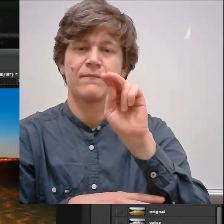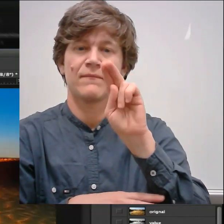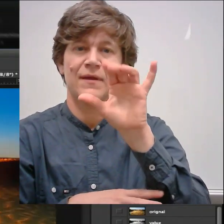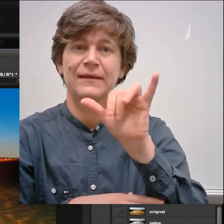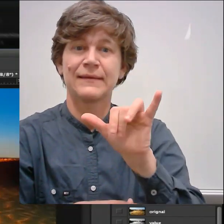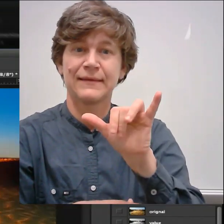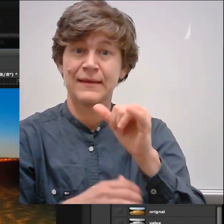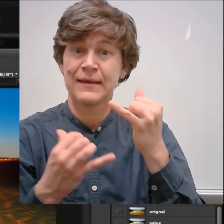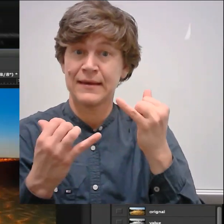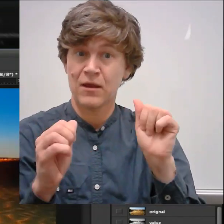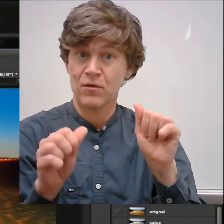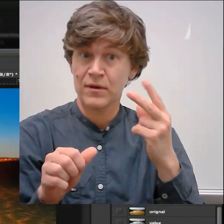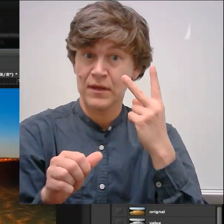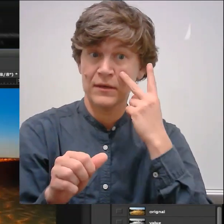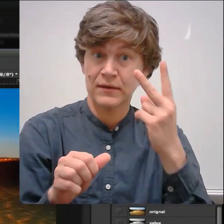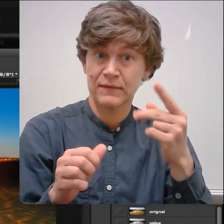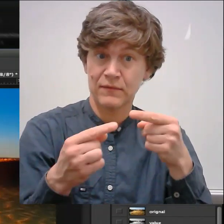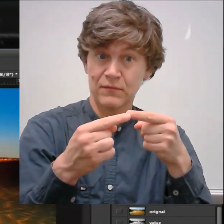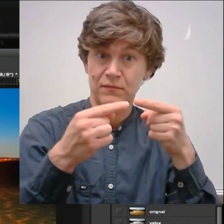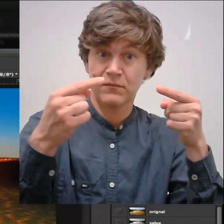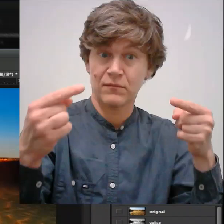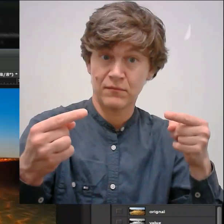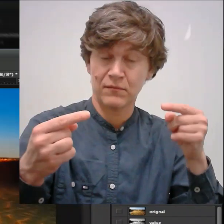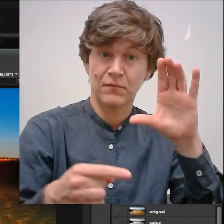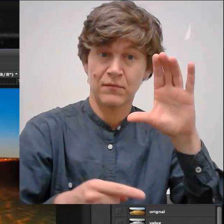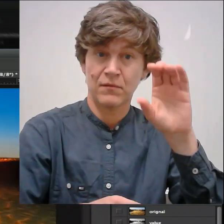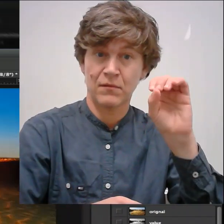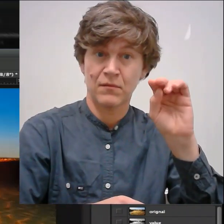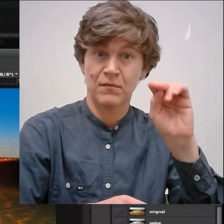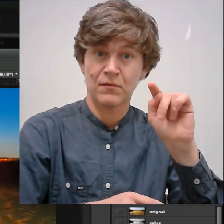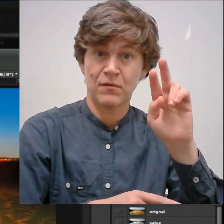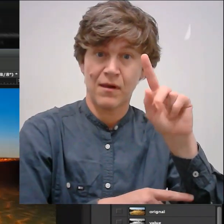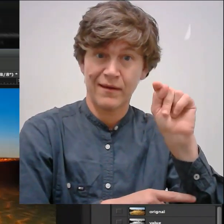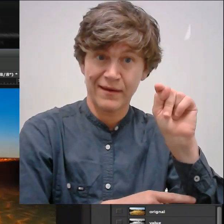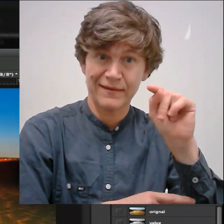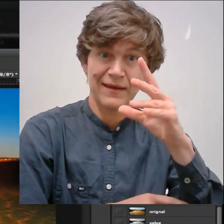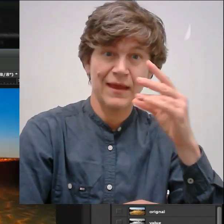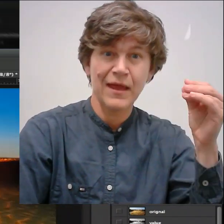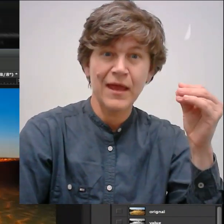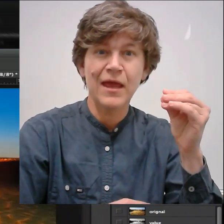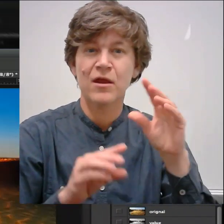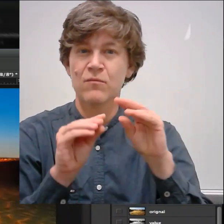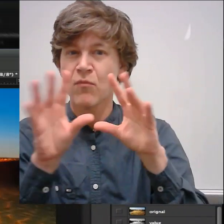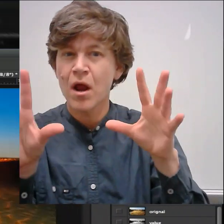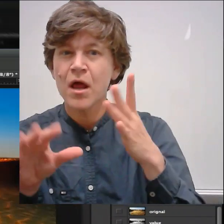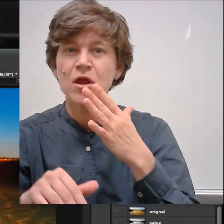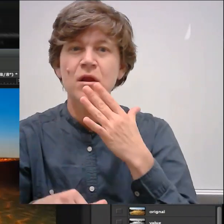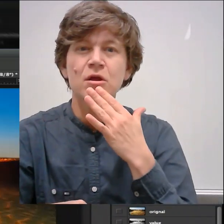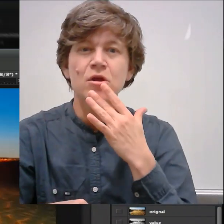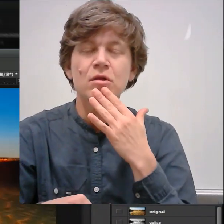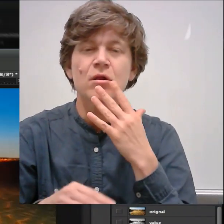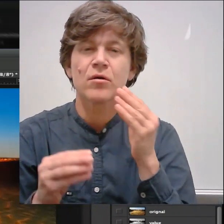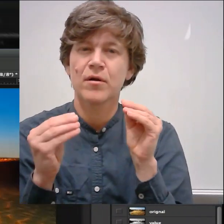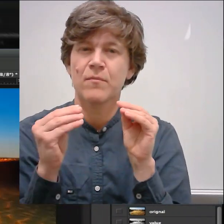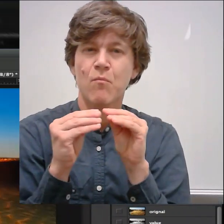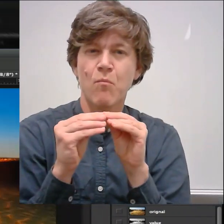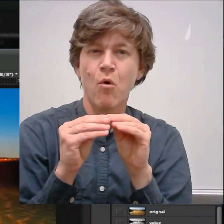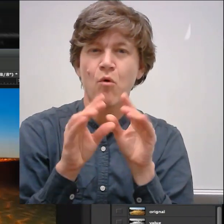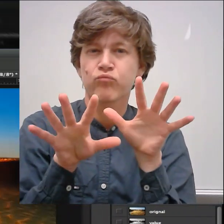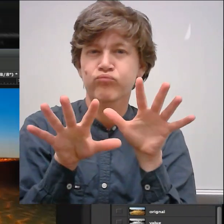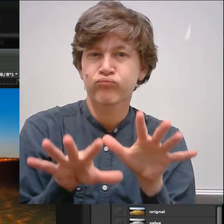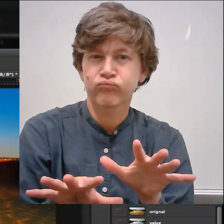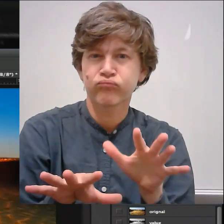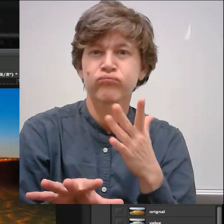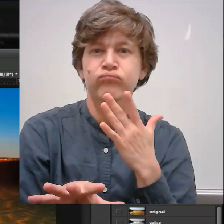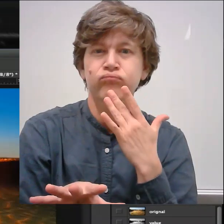contrast is visible between not only the value, but a vibrant color against neutral color. The highest level of contrast is